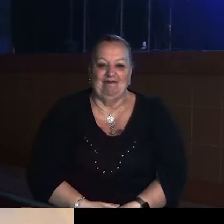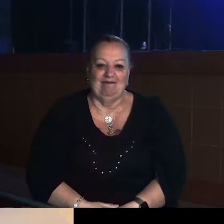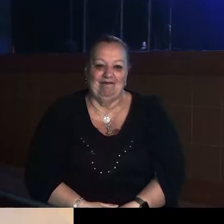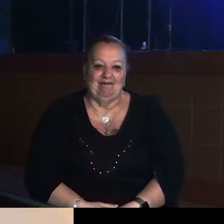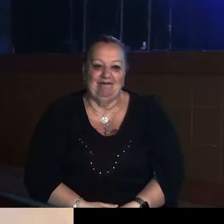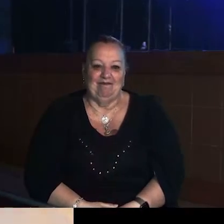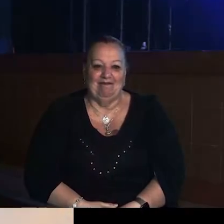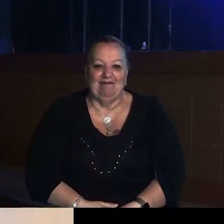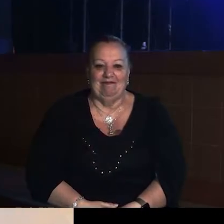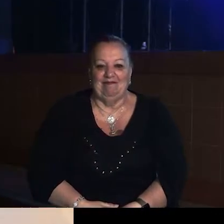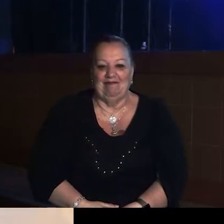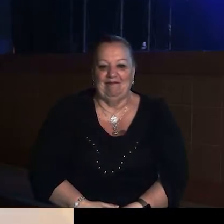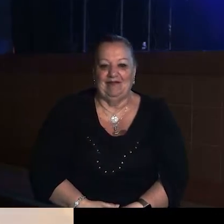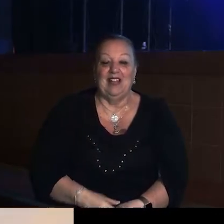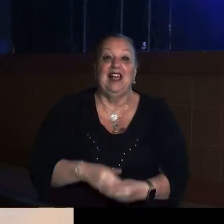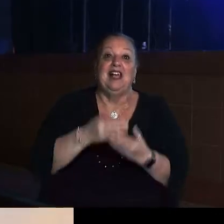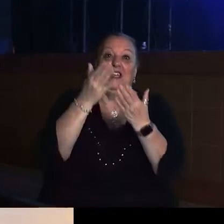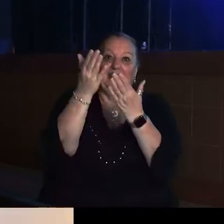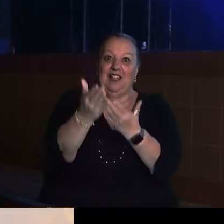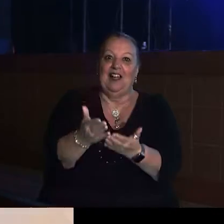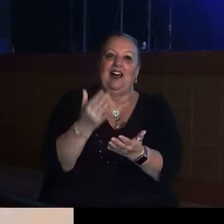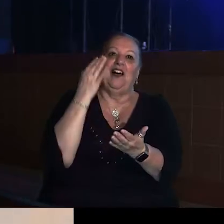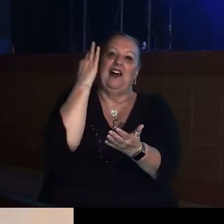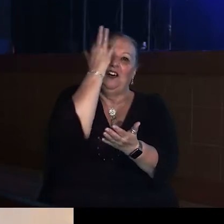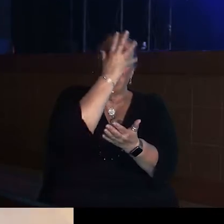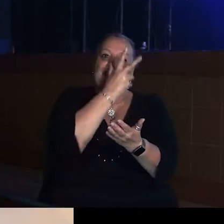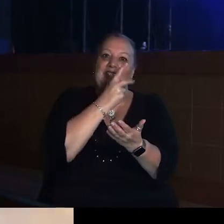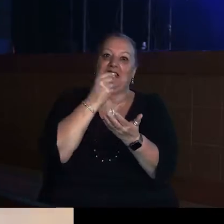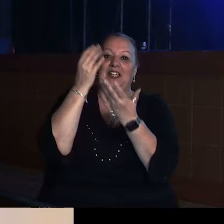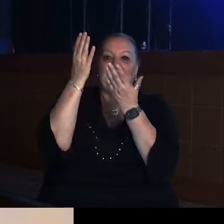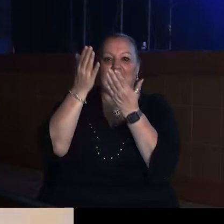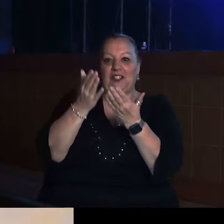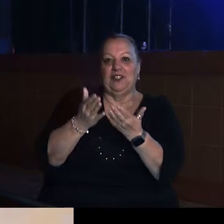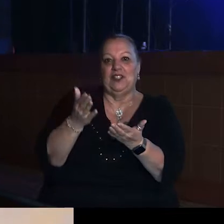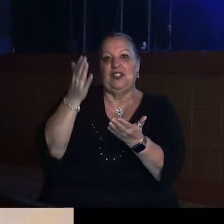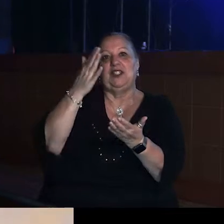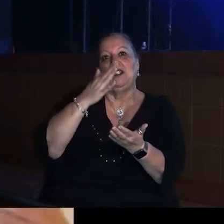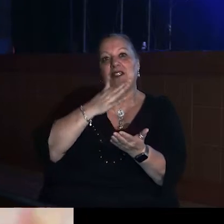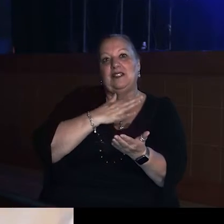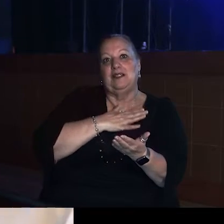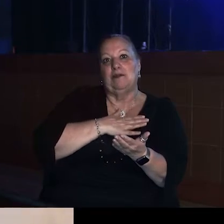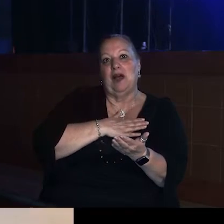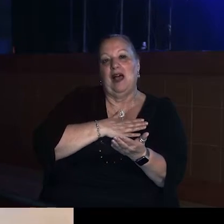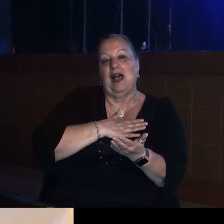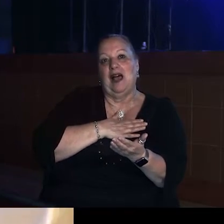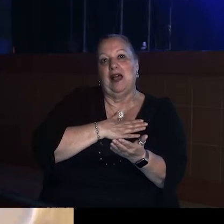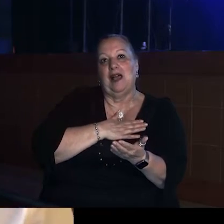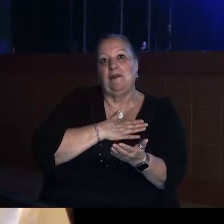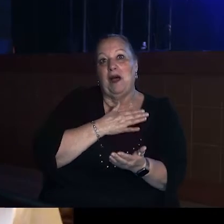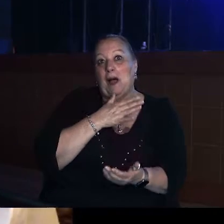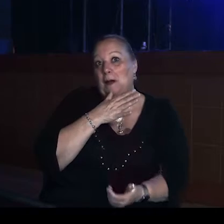Isn't she lovely? She's my mom.